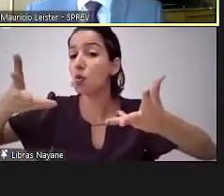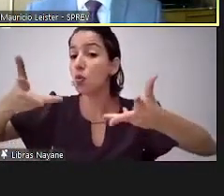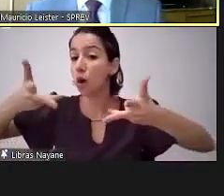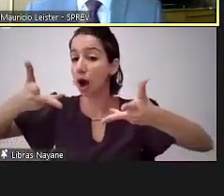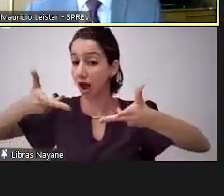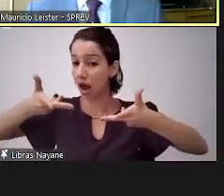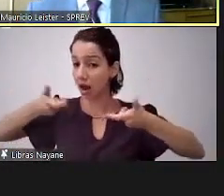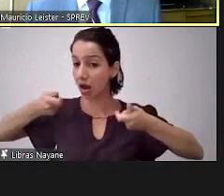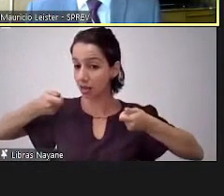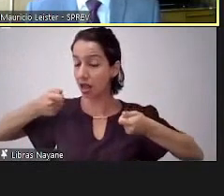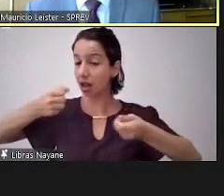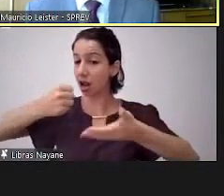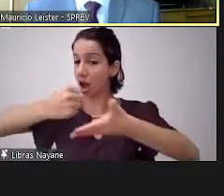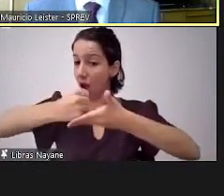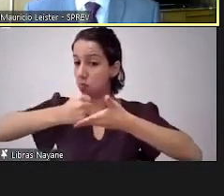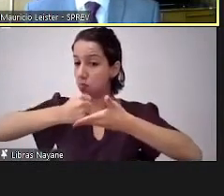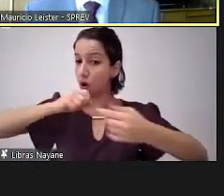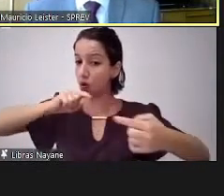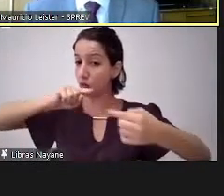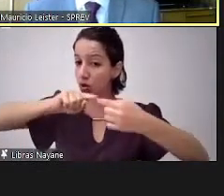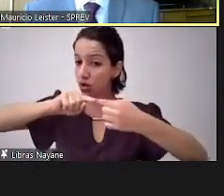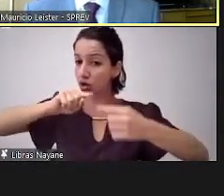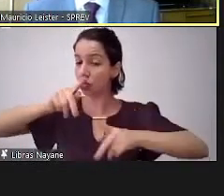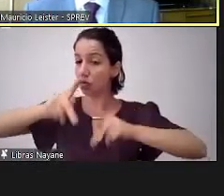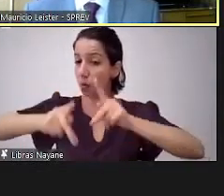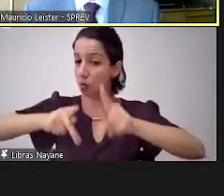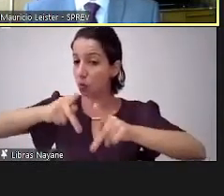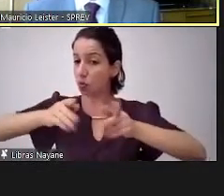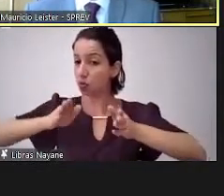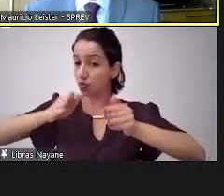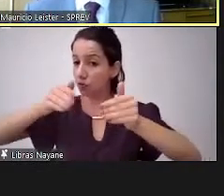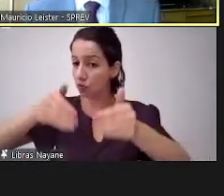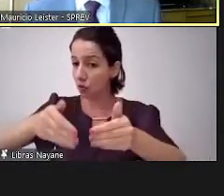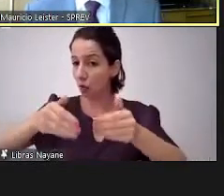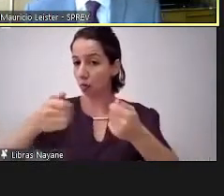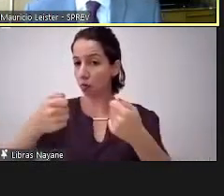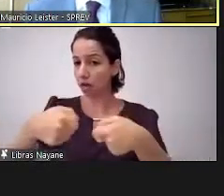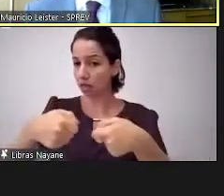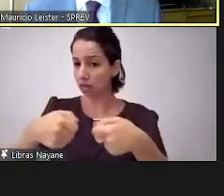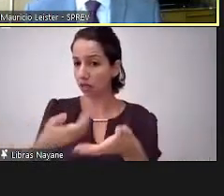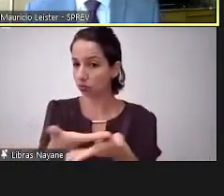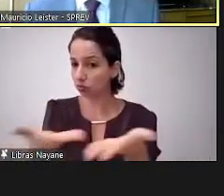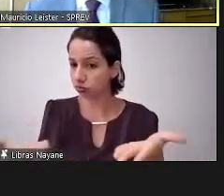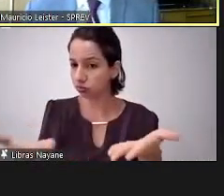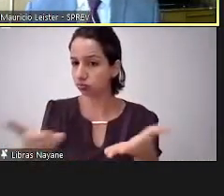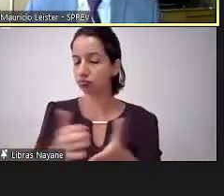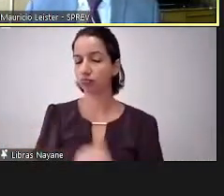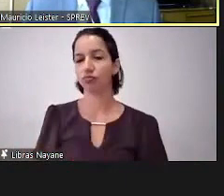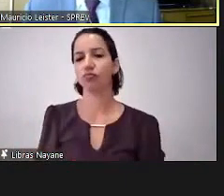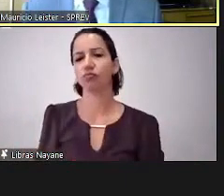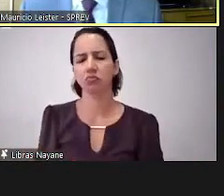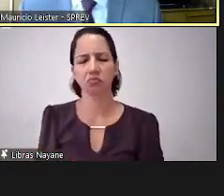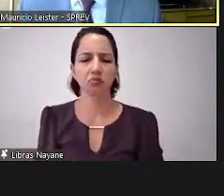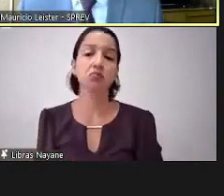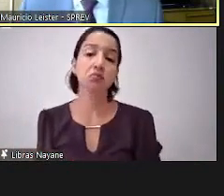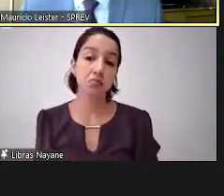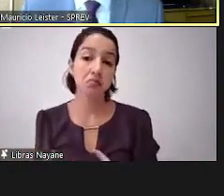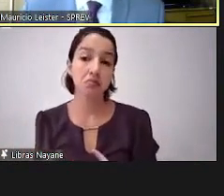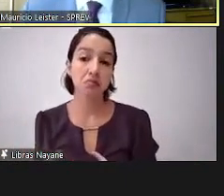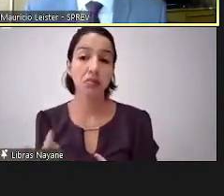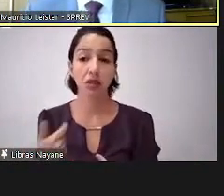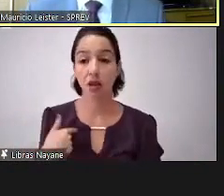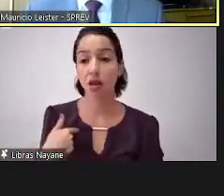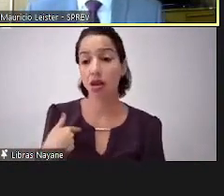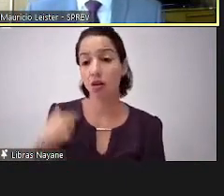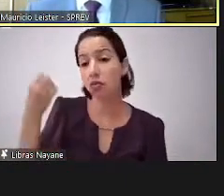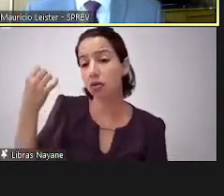adequate and if it's being able to support the the target group that is